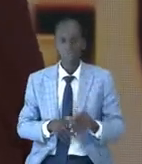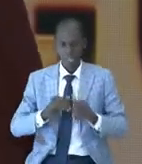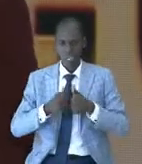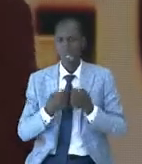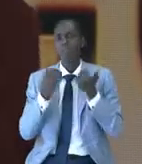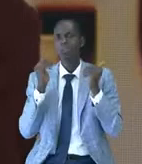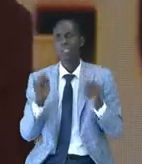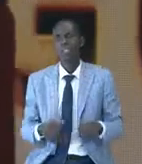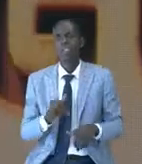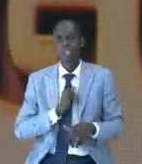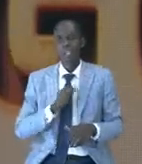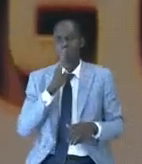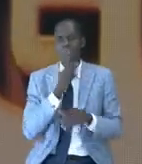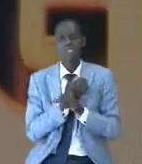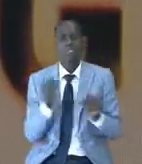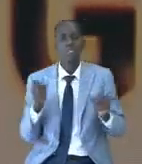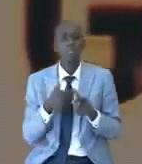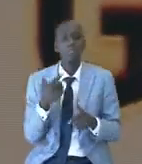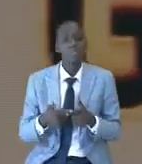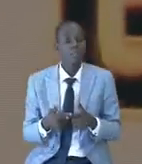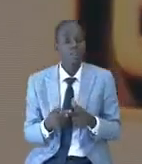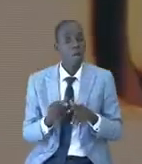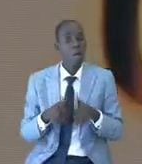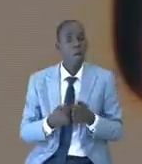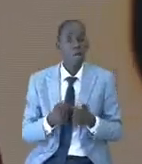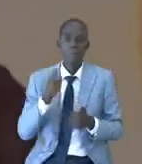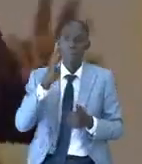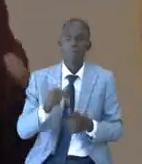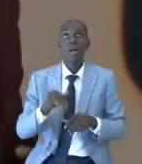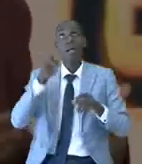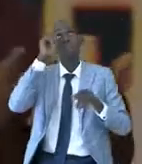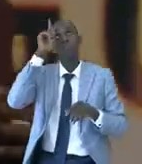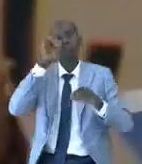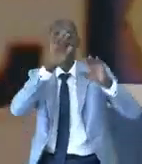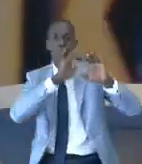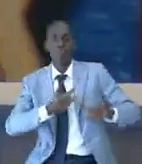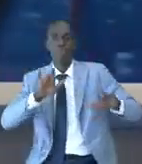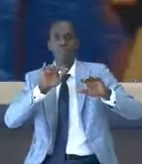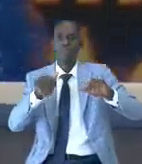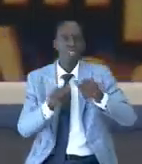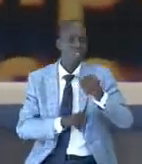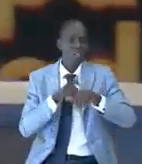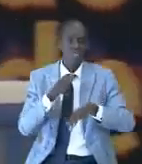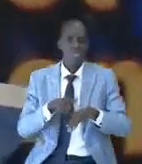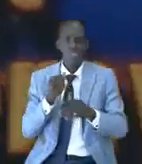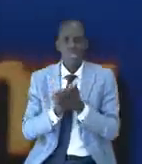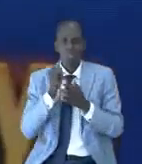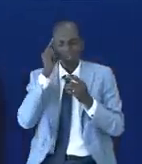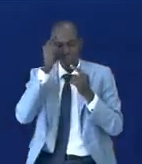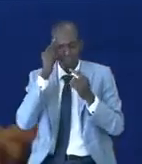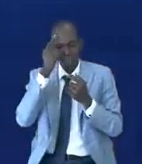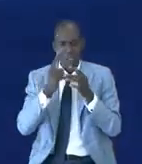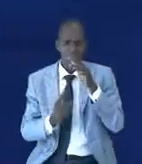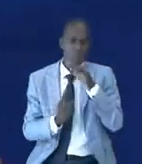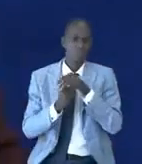saved then? By his mercy. Anytime the thought is coming to you that